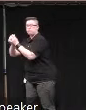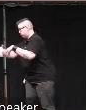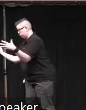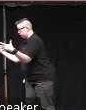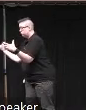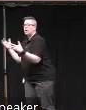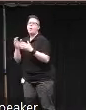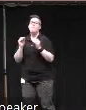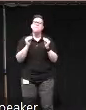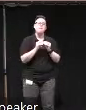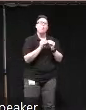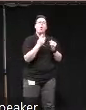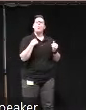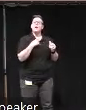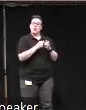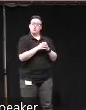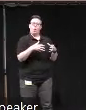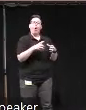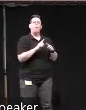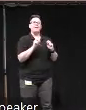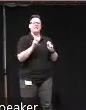more of a thoughtful, smart growth.